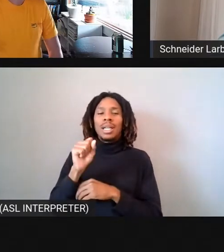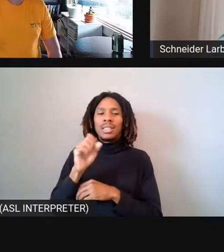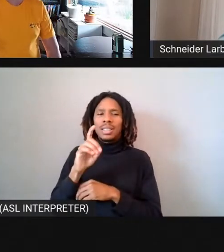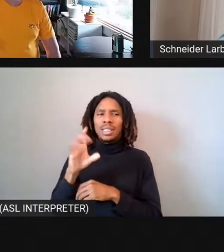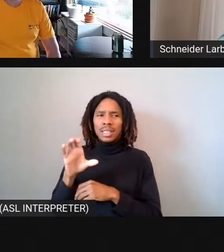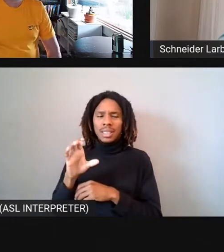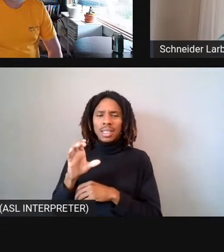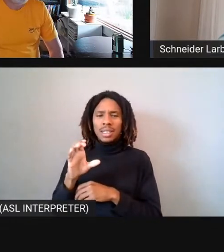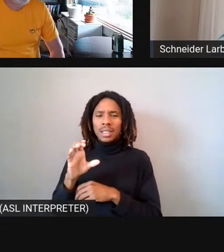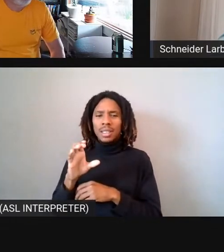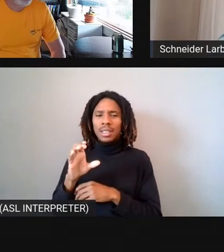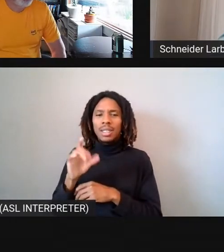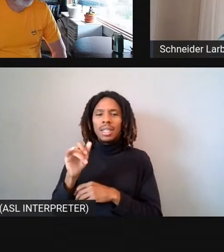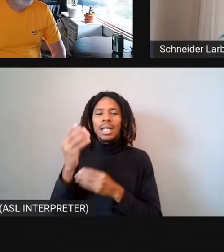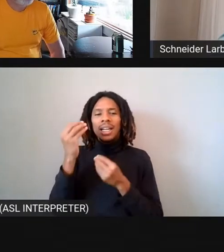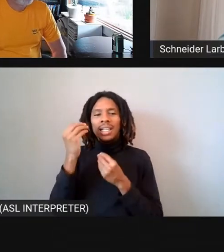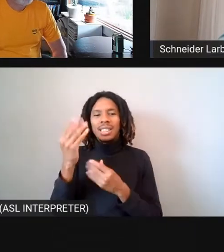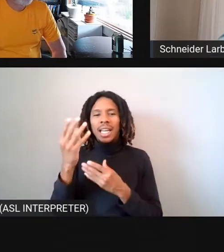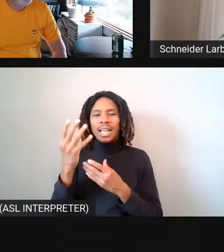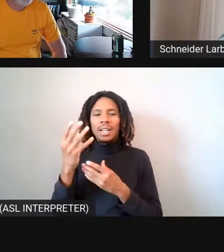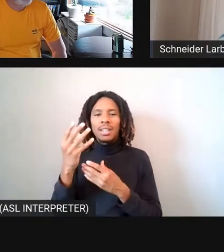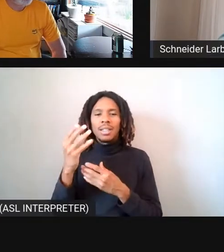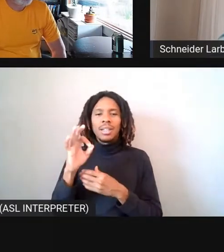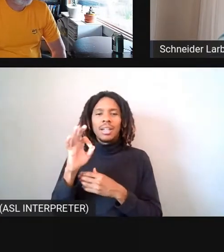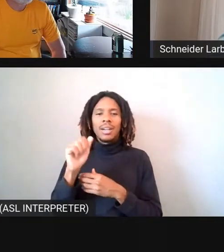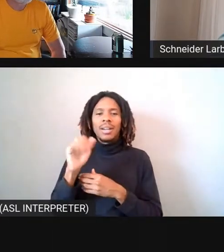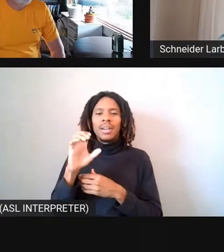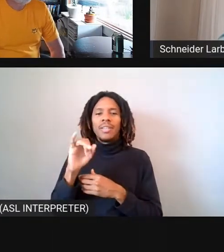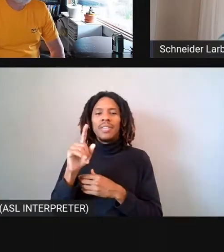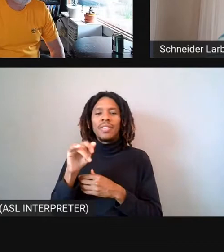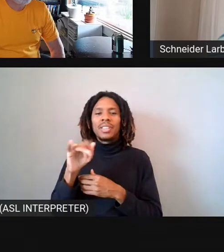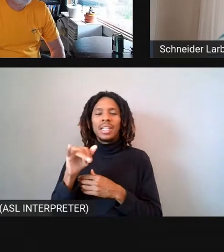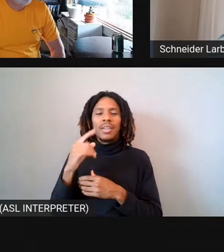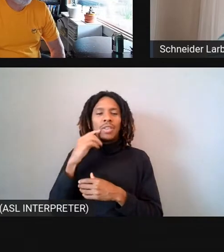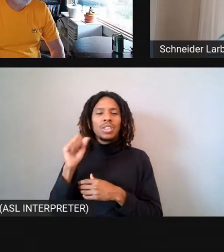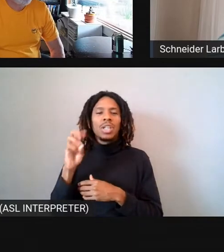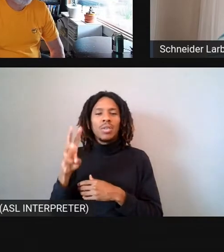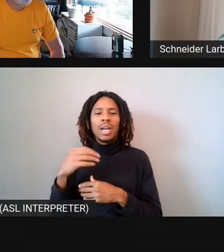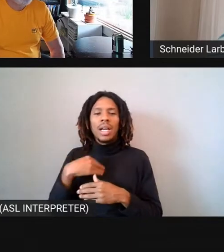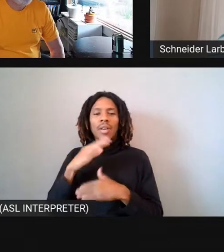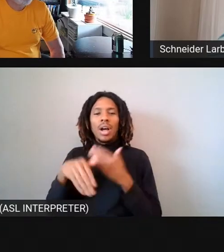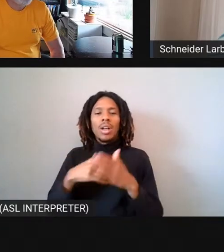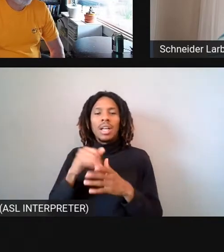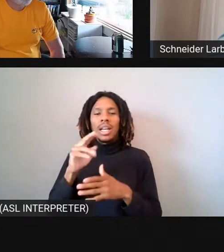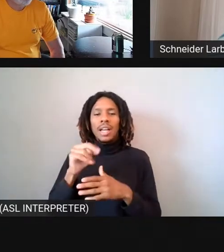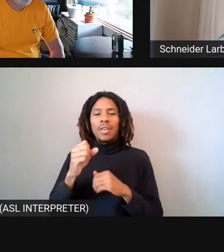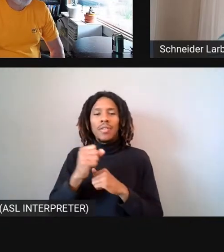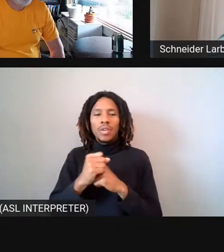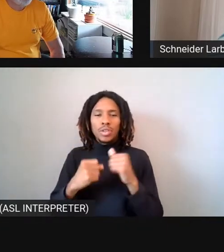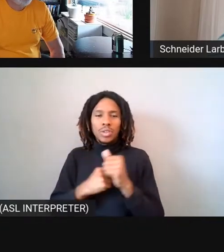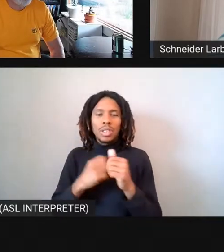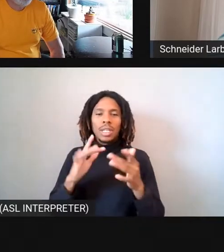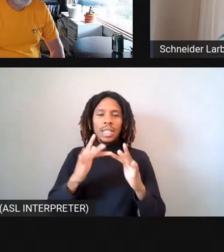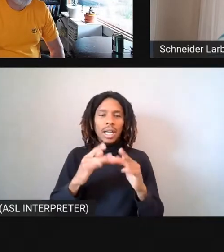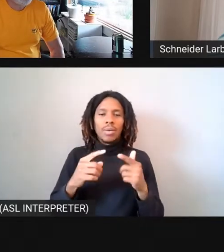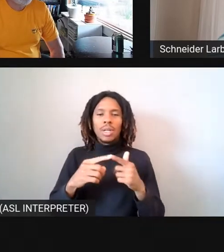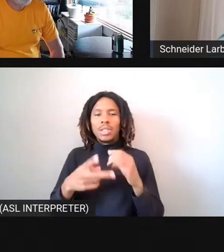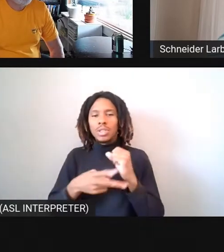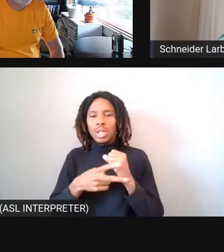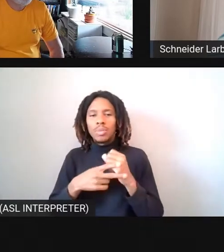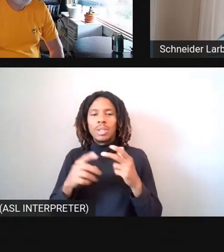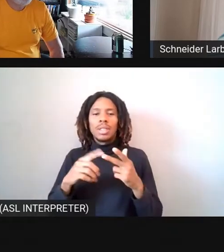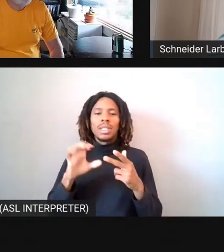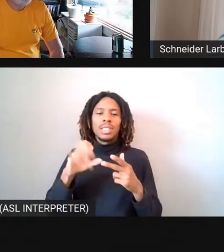pretty much a data facility of software, right? Which encompasses all the infrastructure components such as networking, storage, and CPU